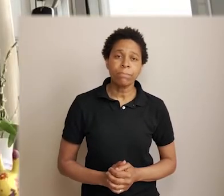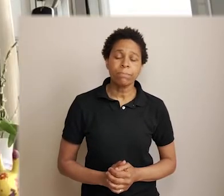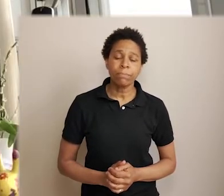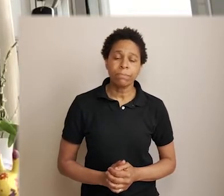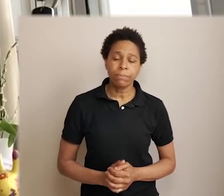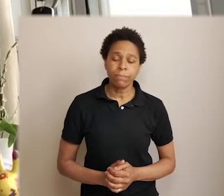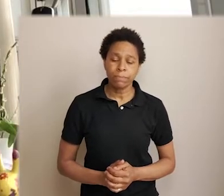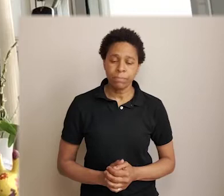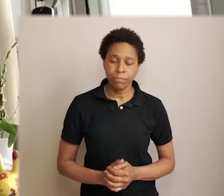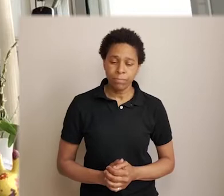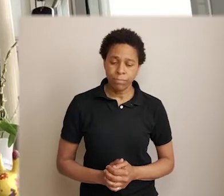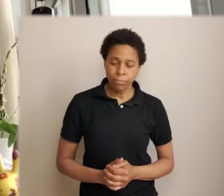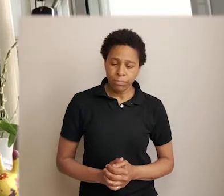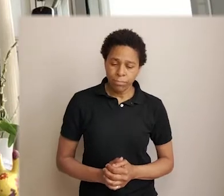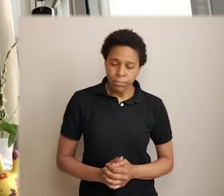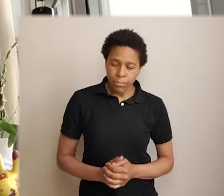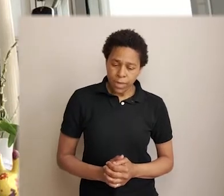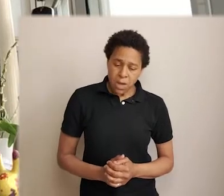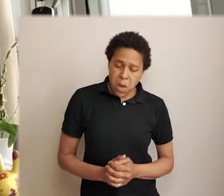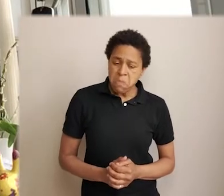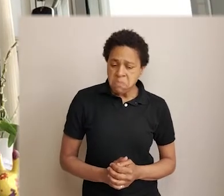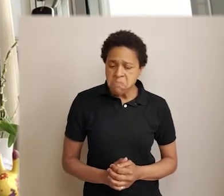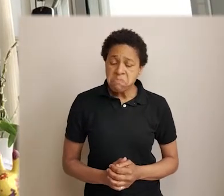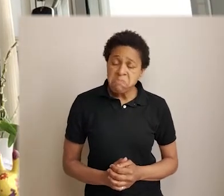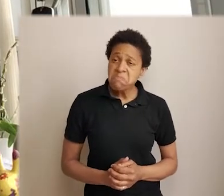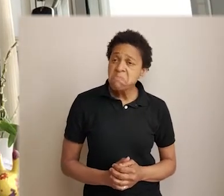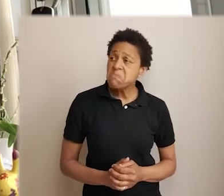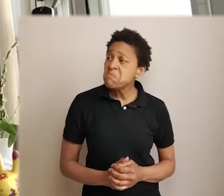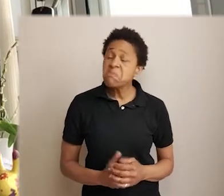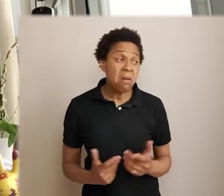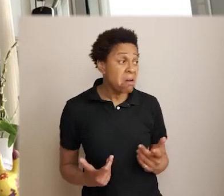Oh, I feel at home in my flat and the area that I live in.